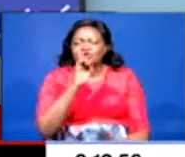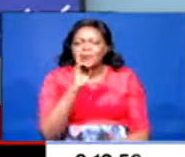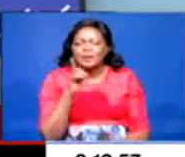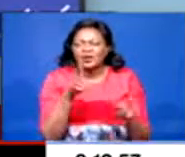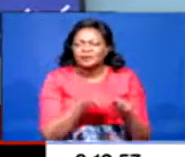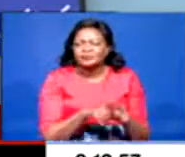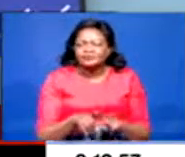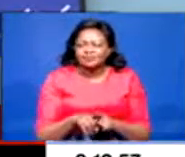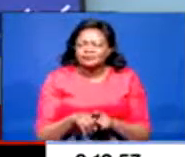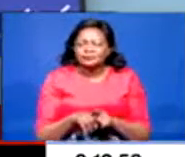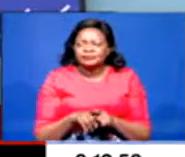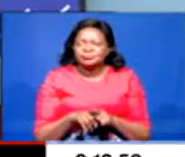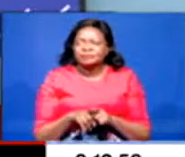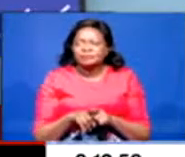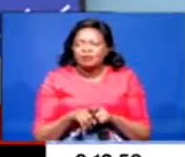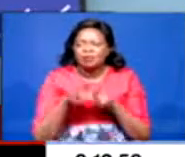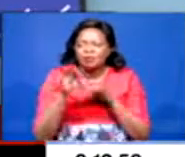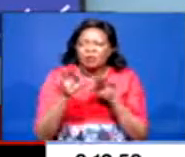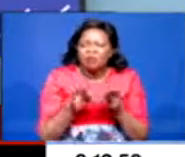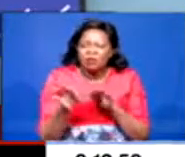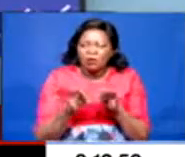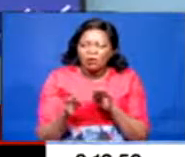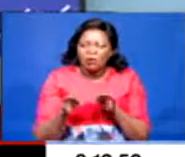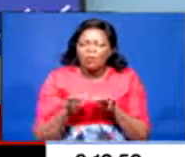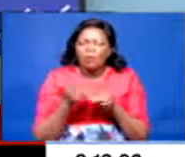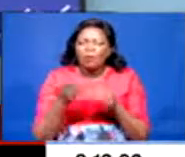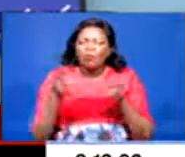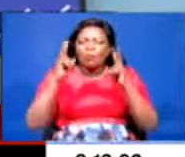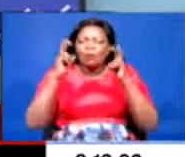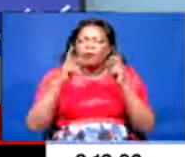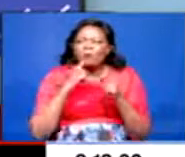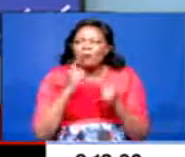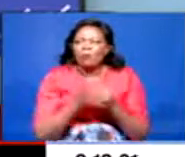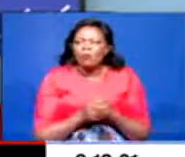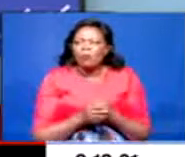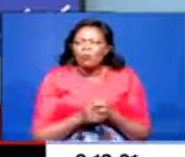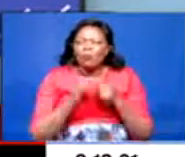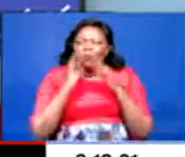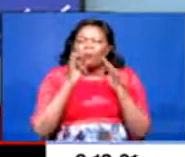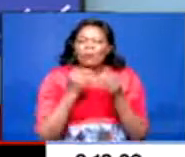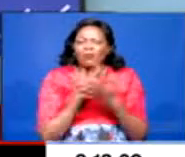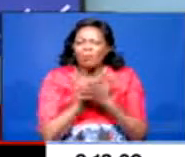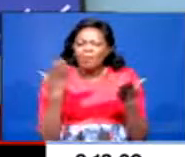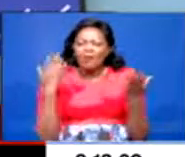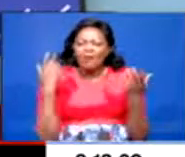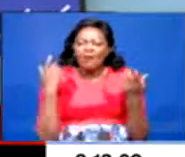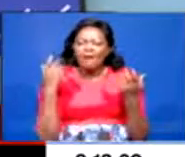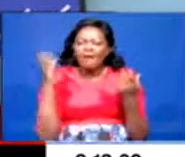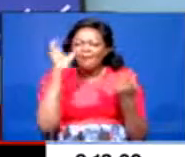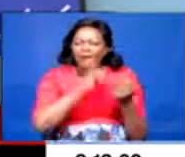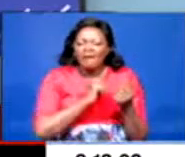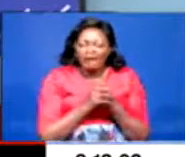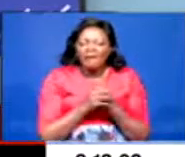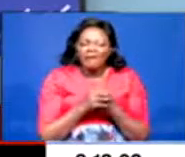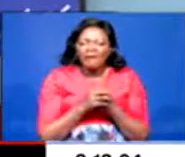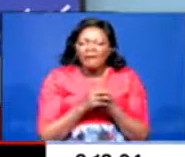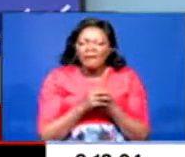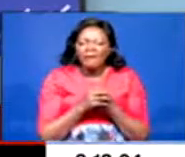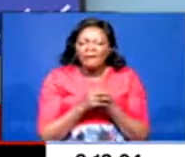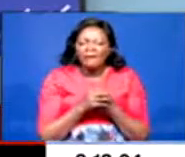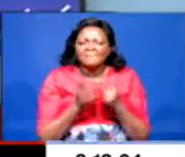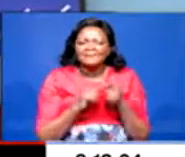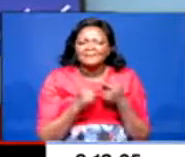has elaborated on those issues. So if anything is amiss among those, then we